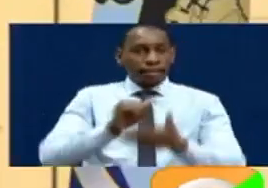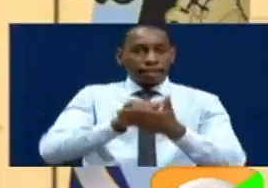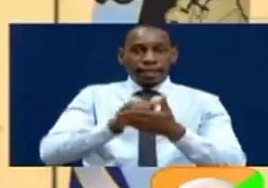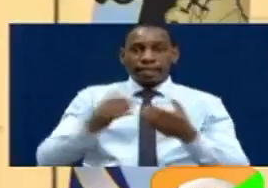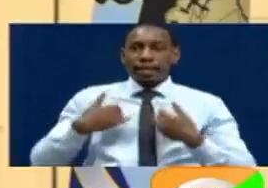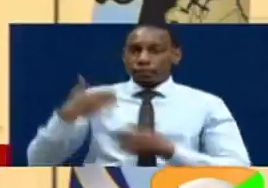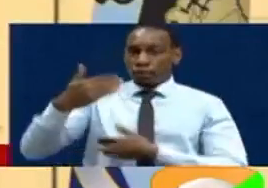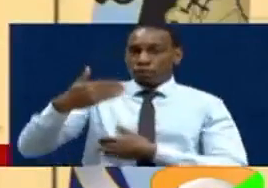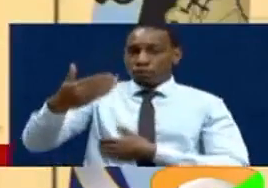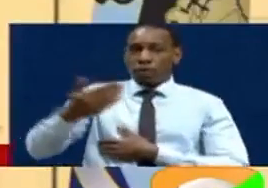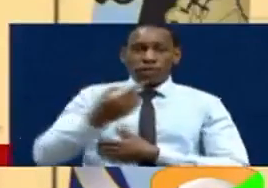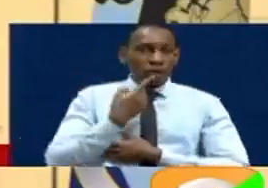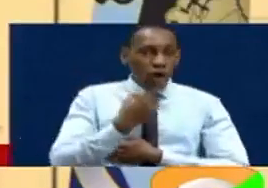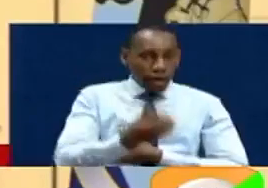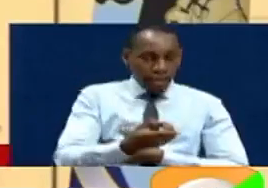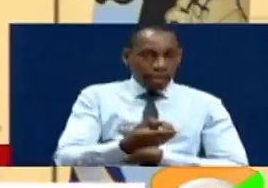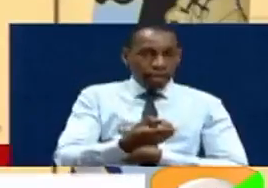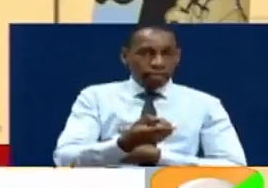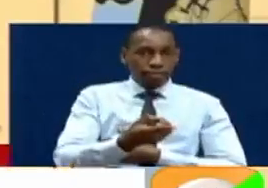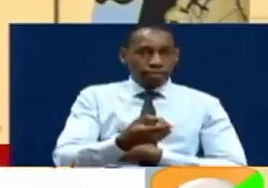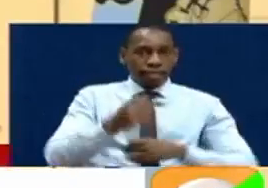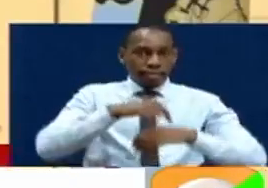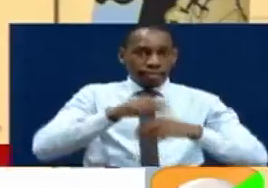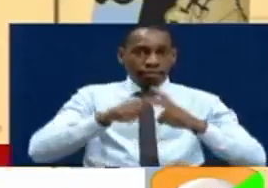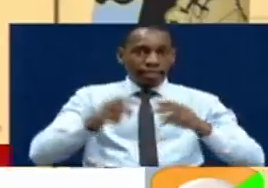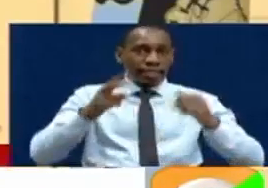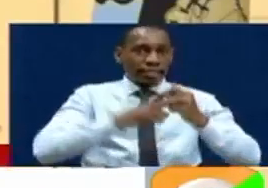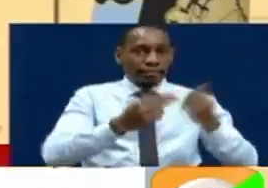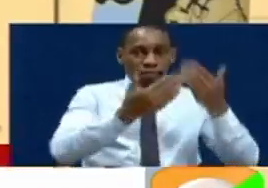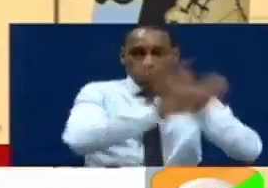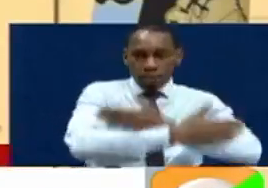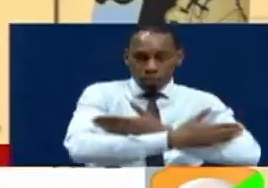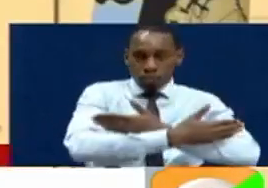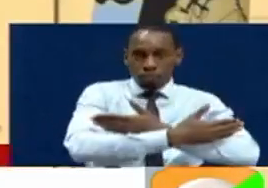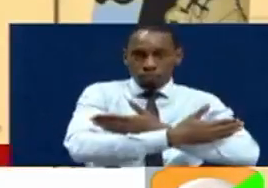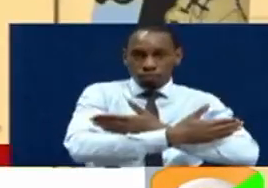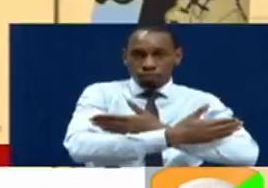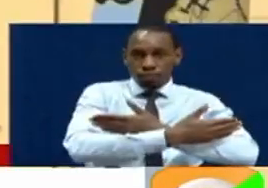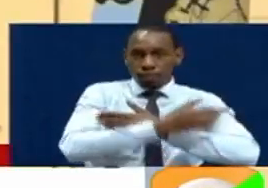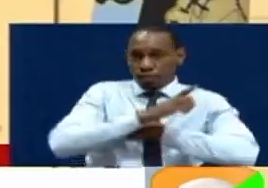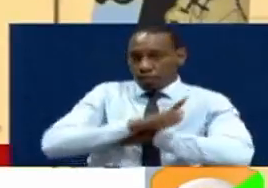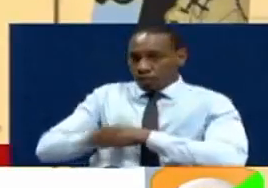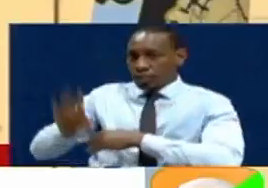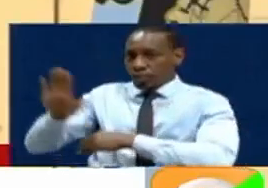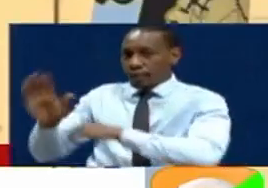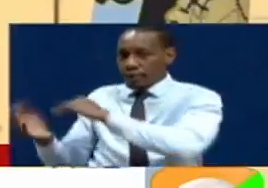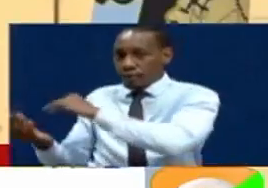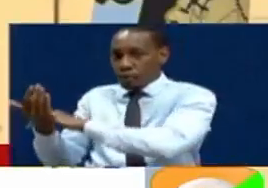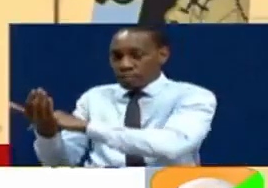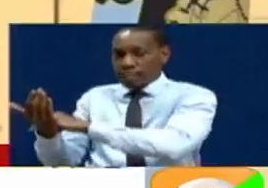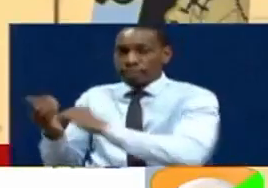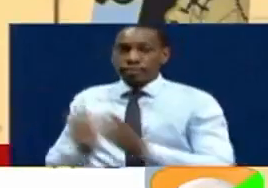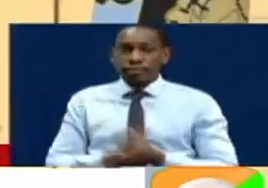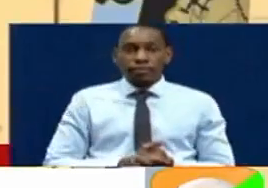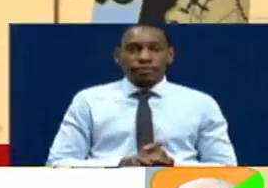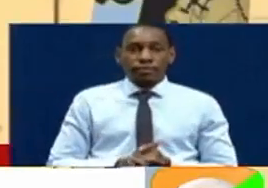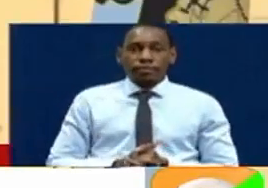be a daily curfew from 7 p.m. to 5 a.m. in the